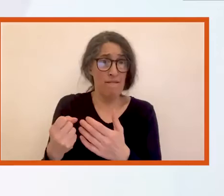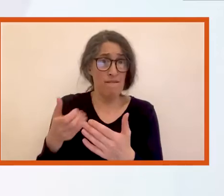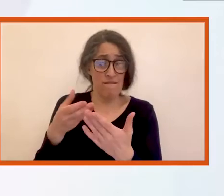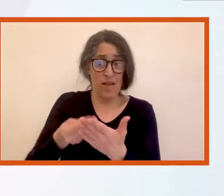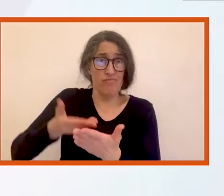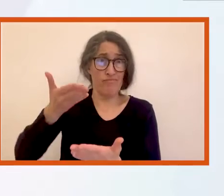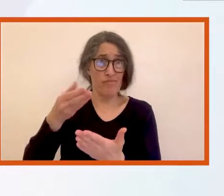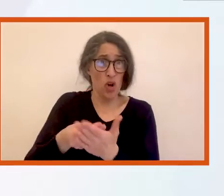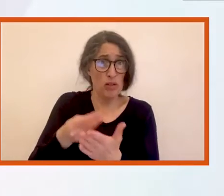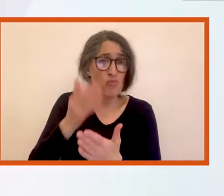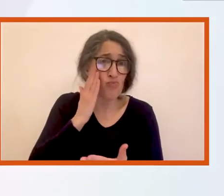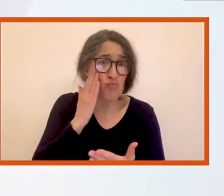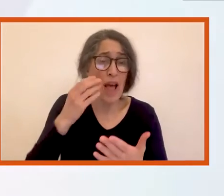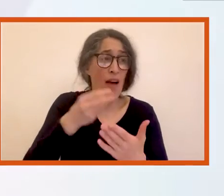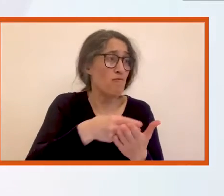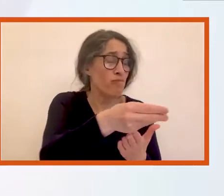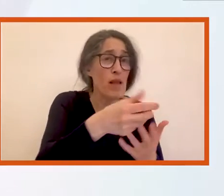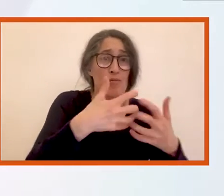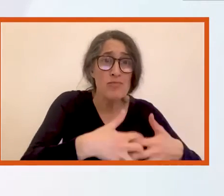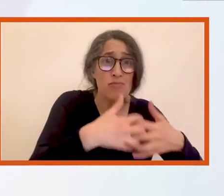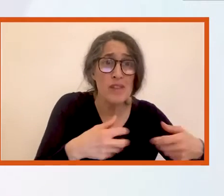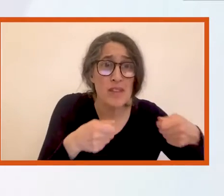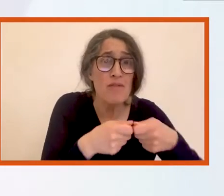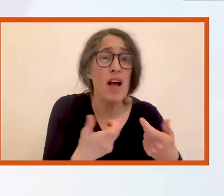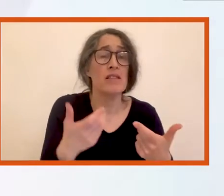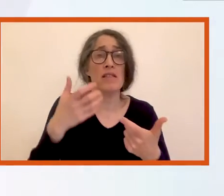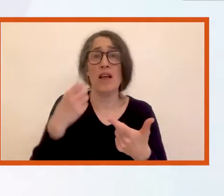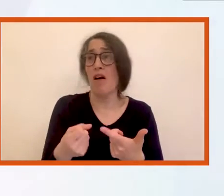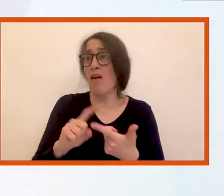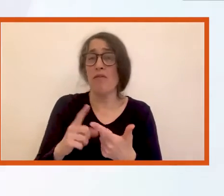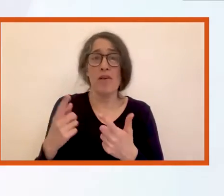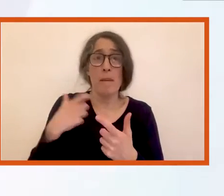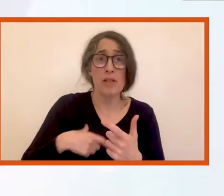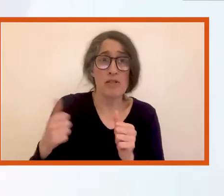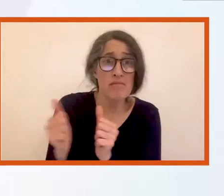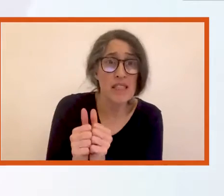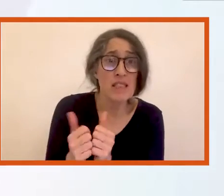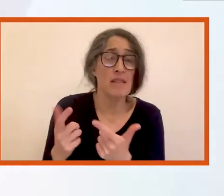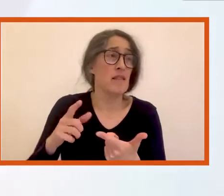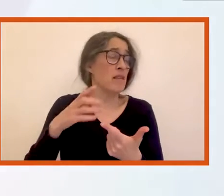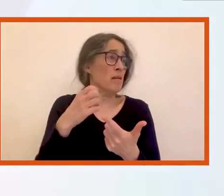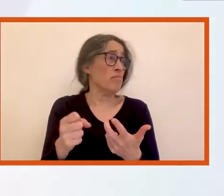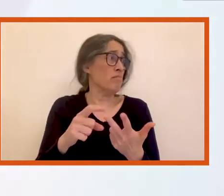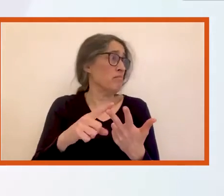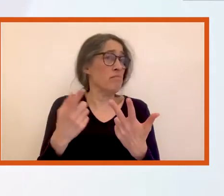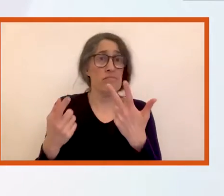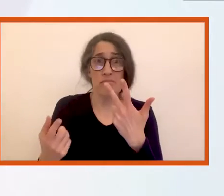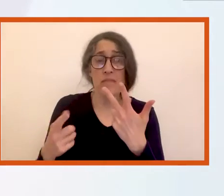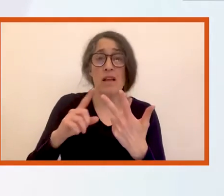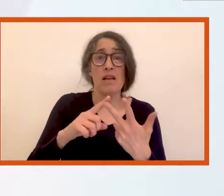of disability-related costs. Persons with disabilities, due to their functional limitation, but also all the barriers in the